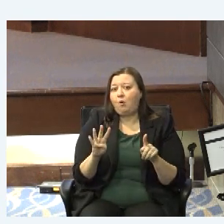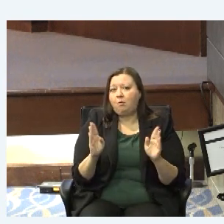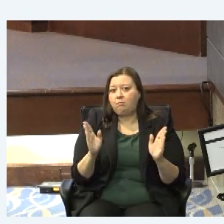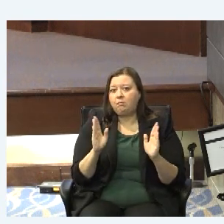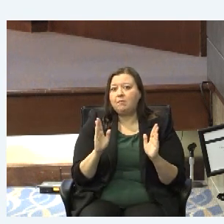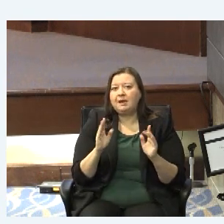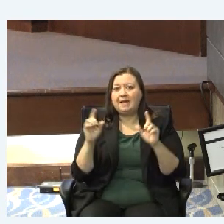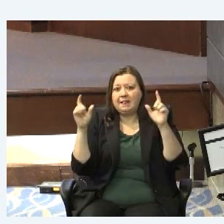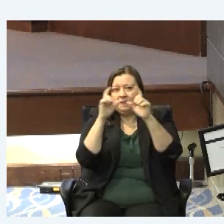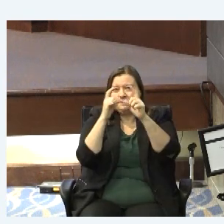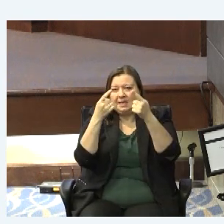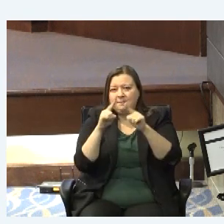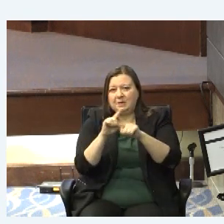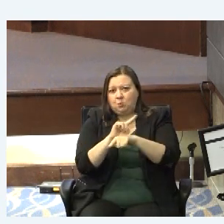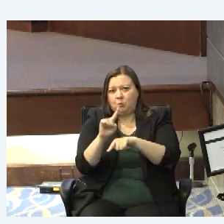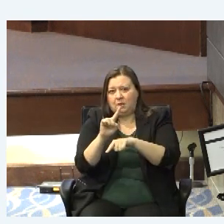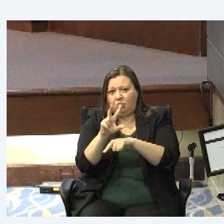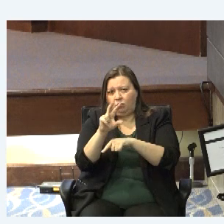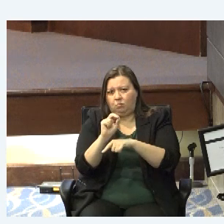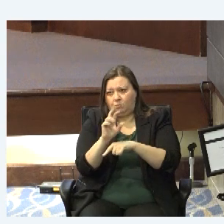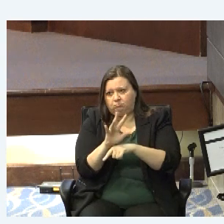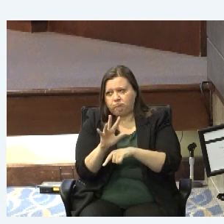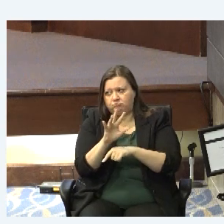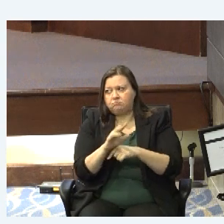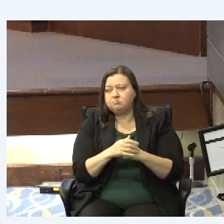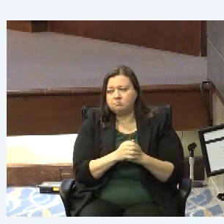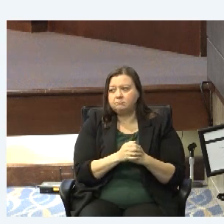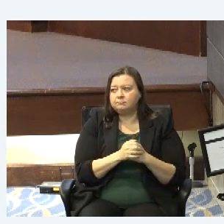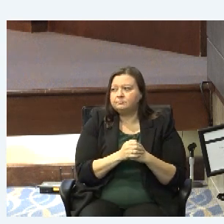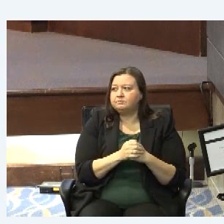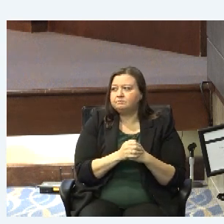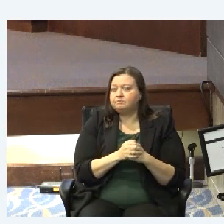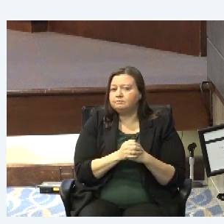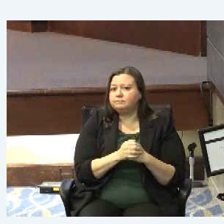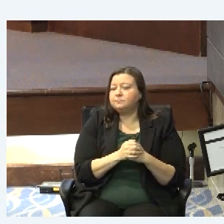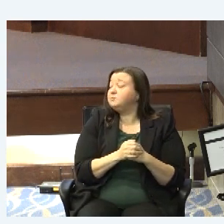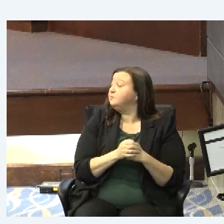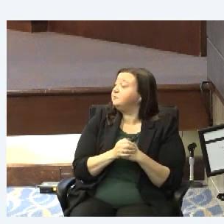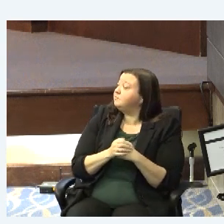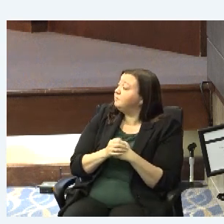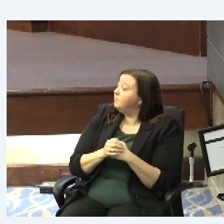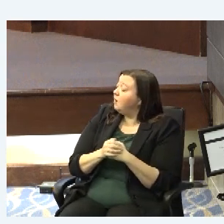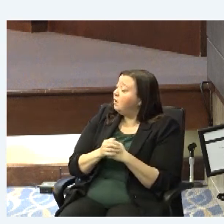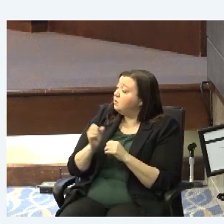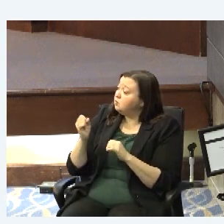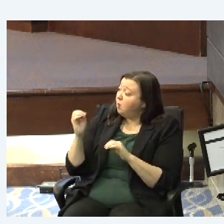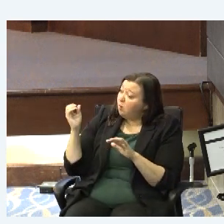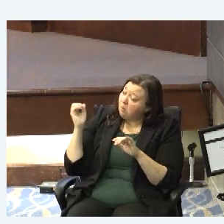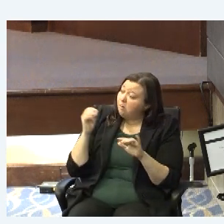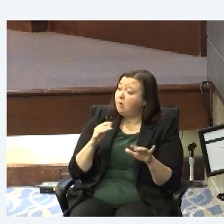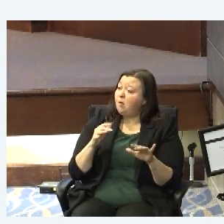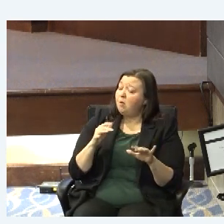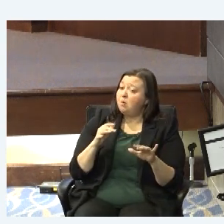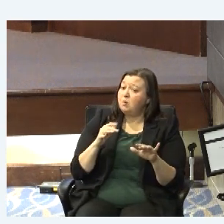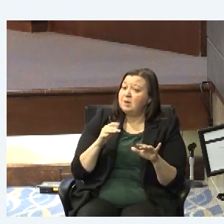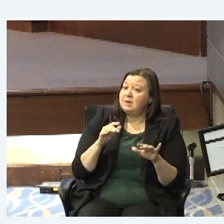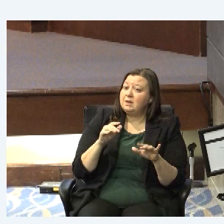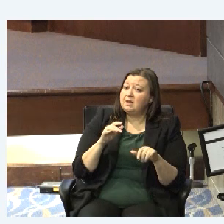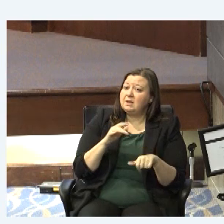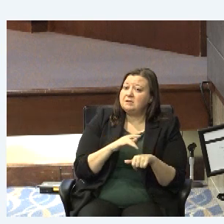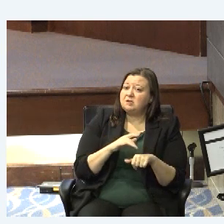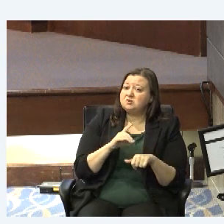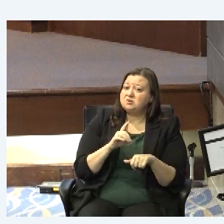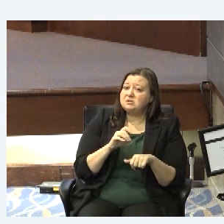the eclipse taking place at 1:30-ish. So you go out there to Touchdown Alley at